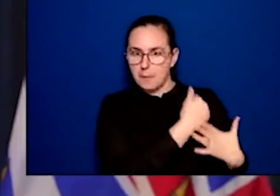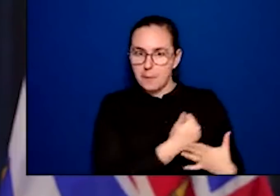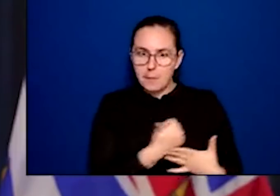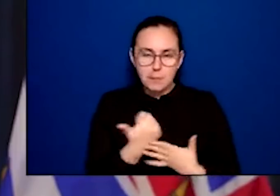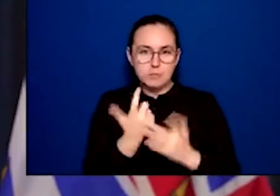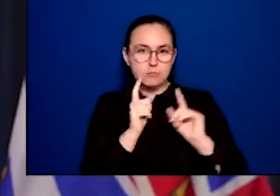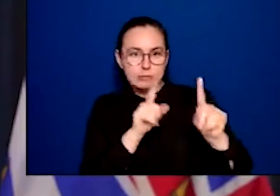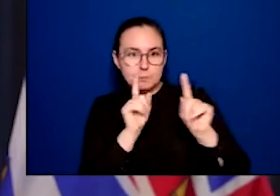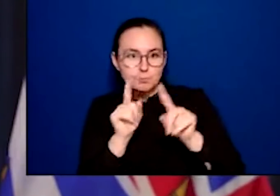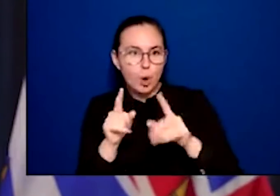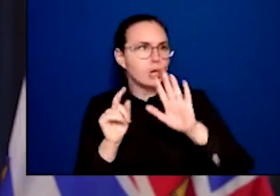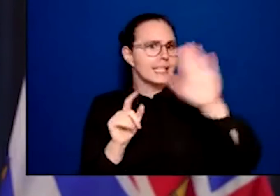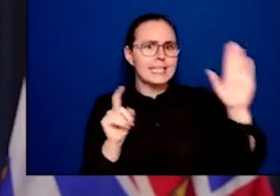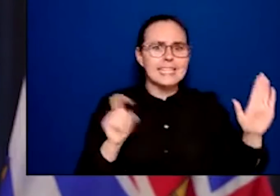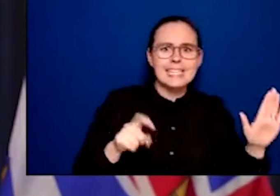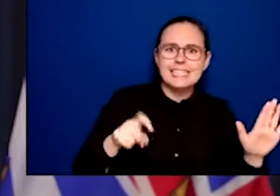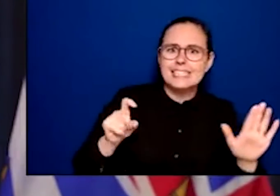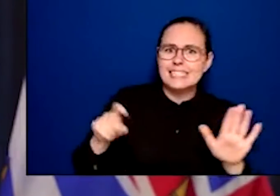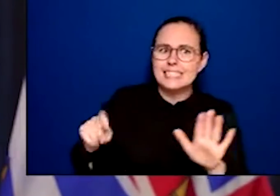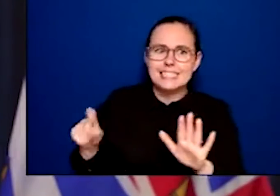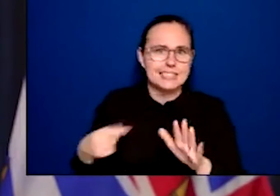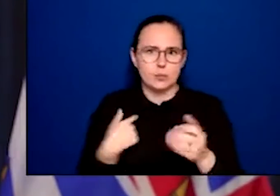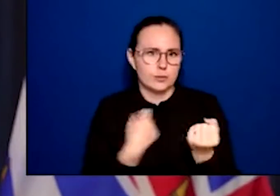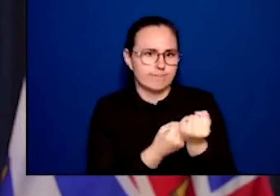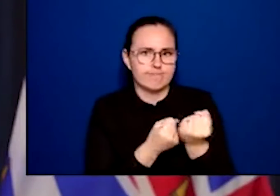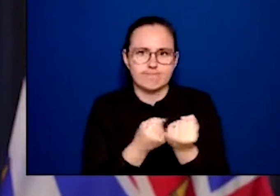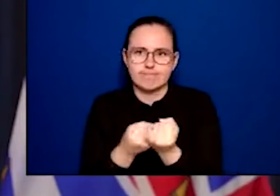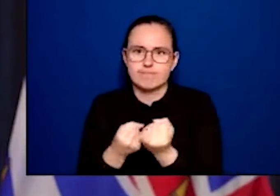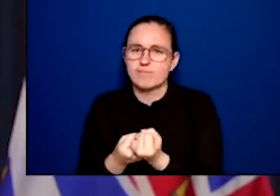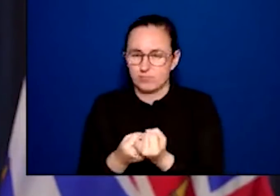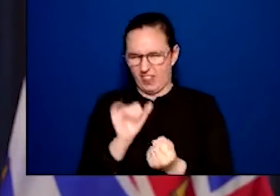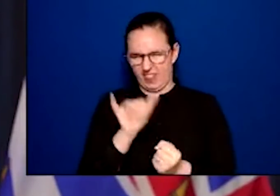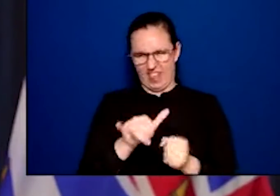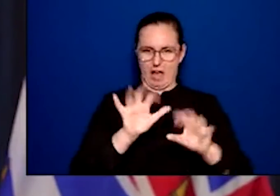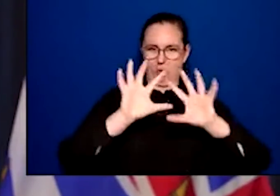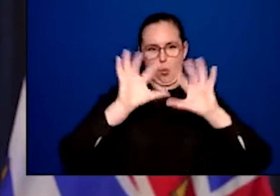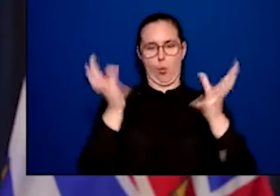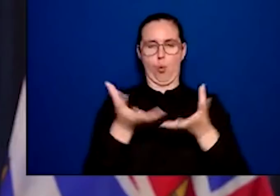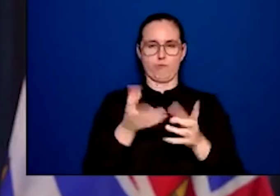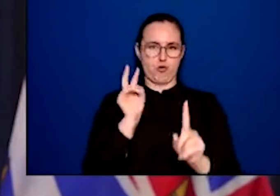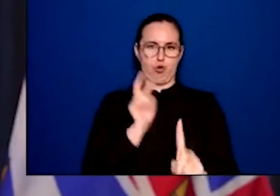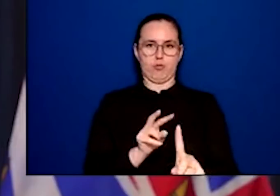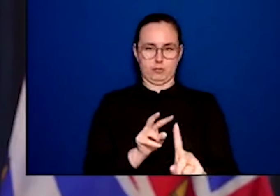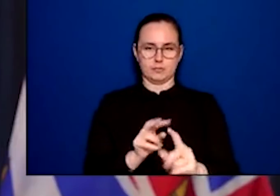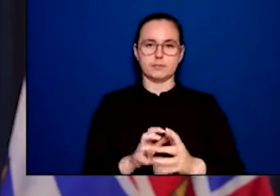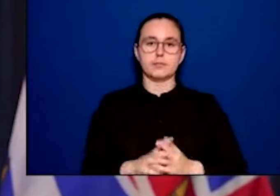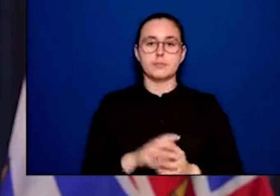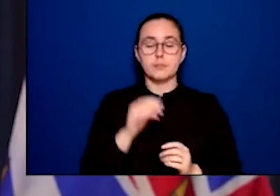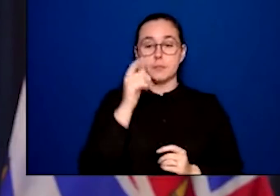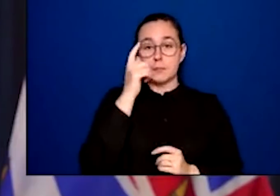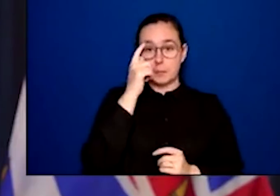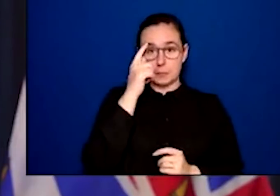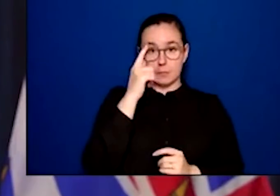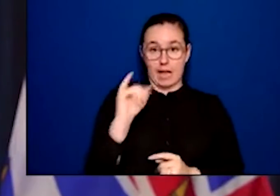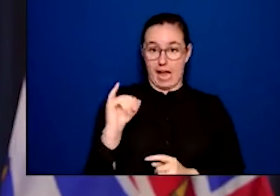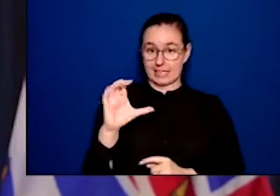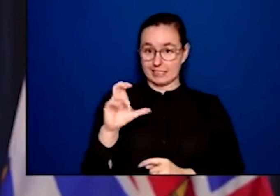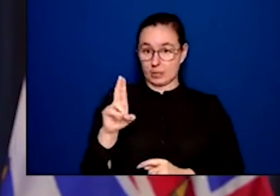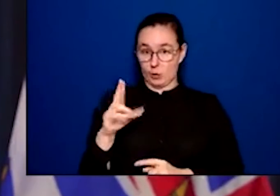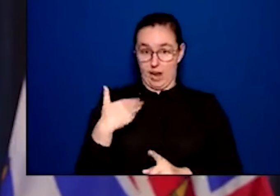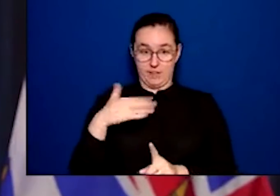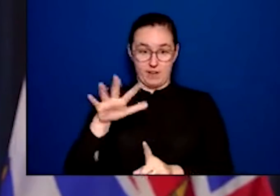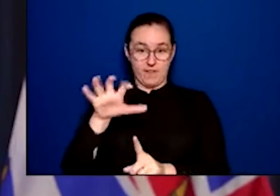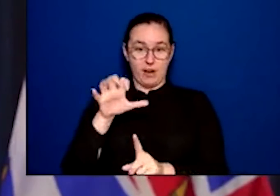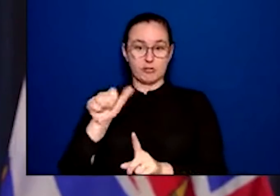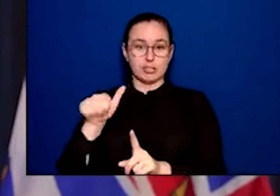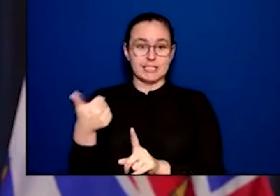all of the things it needs to respond to. That's the overall question. In critical care, as you know, There's 510 base critical care